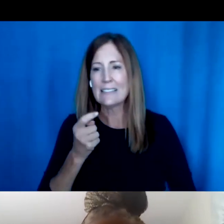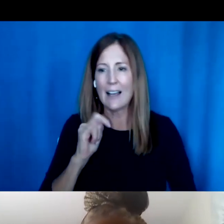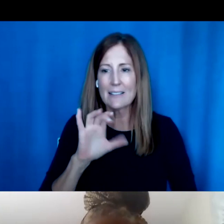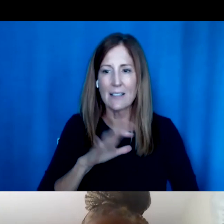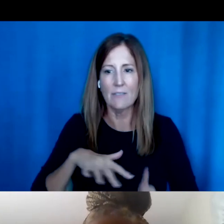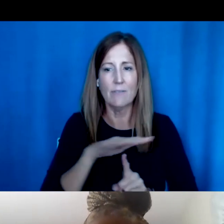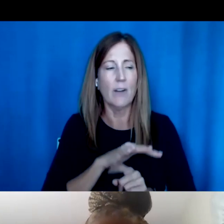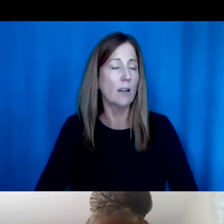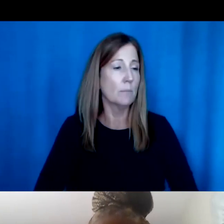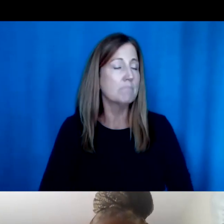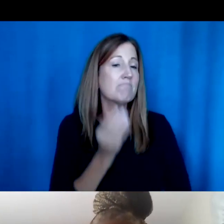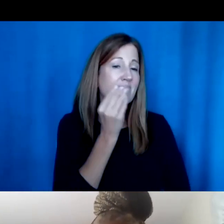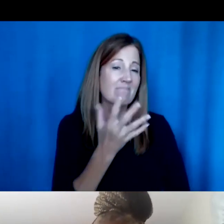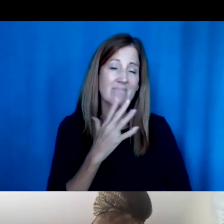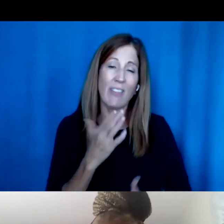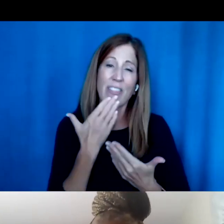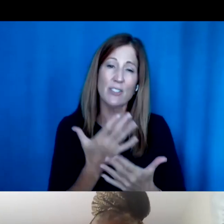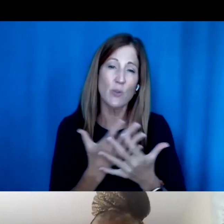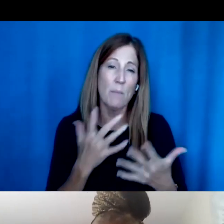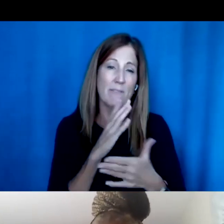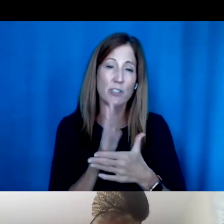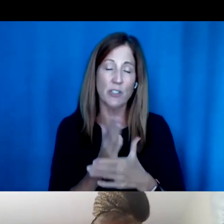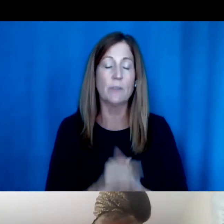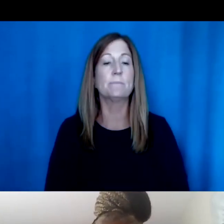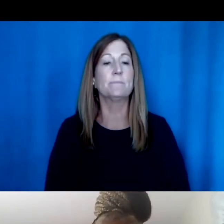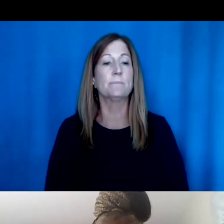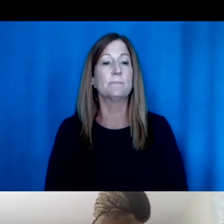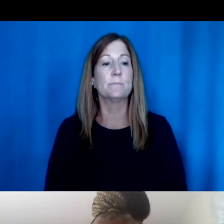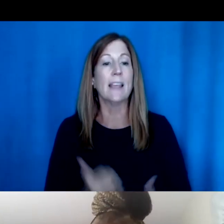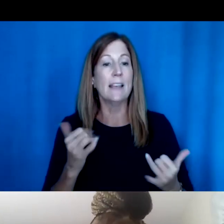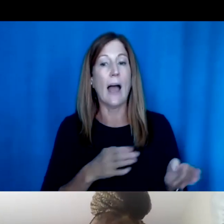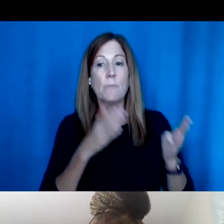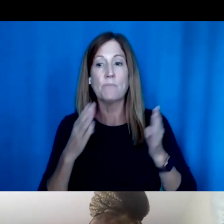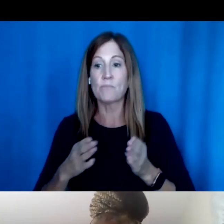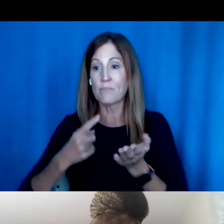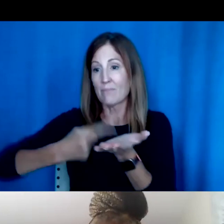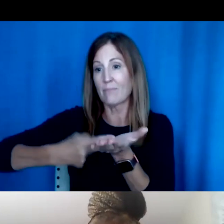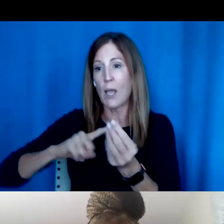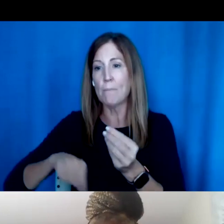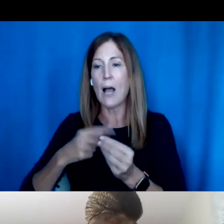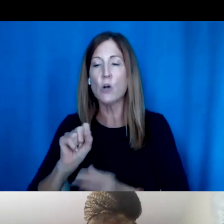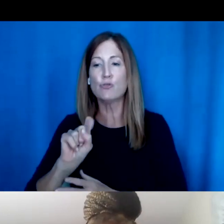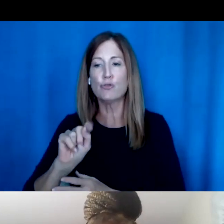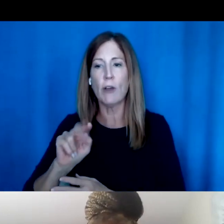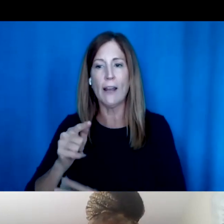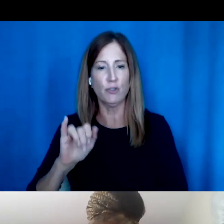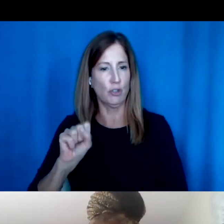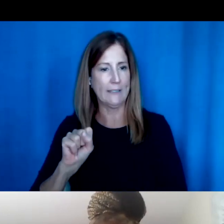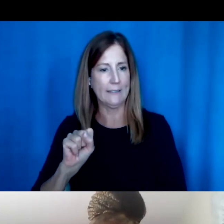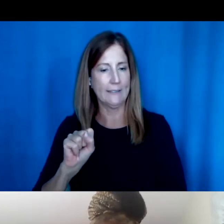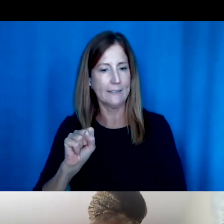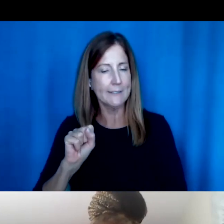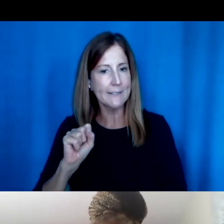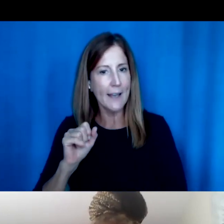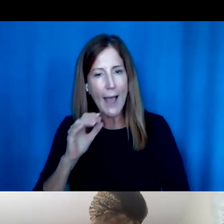much for sharing. We're going to now jump into what are some strategies. And before we jump into the